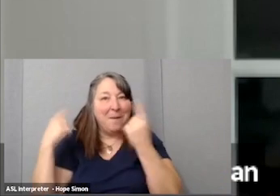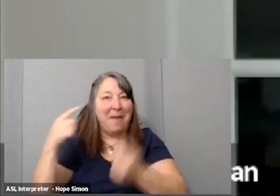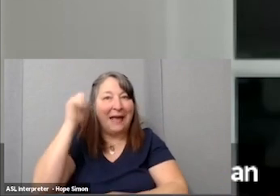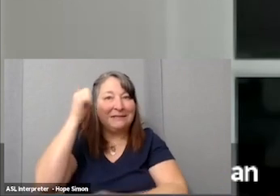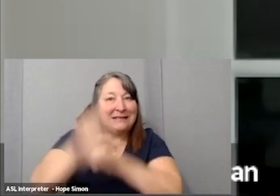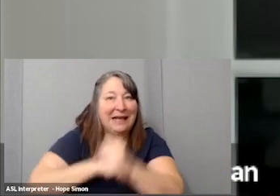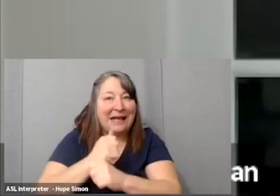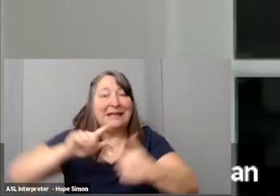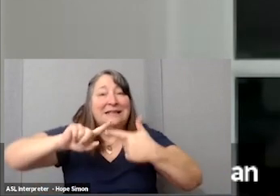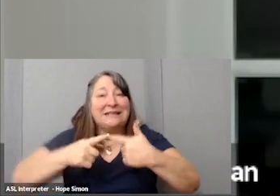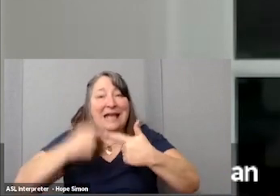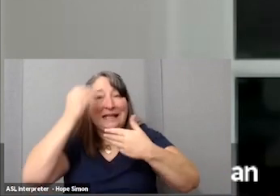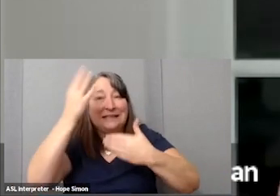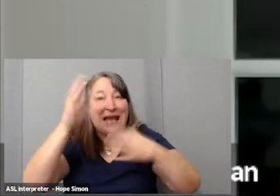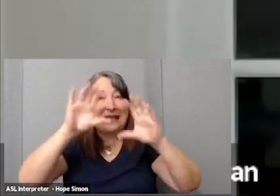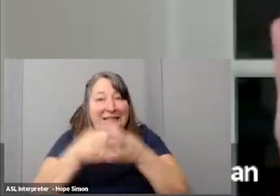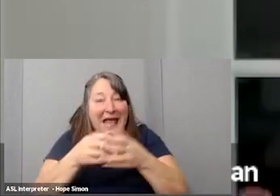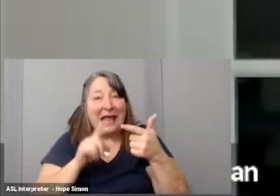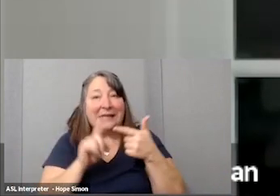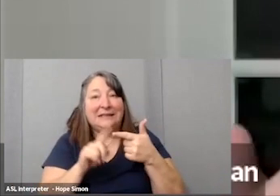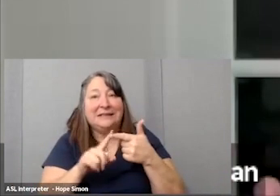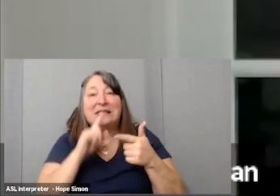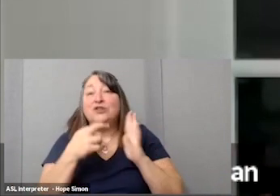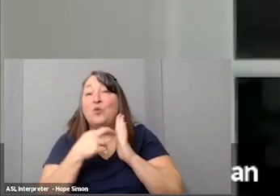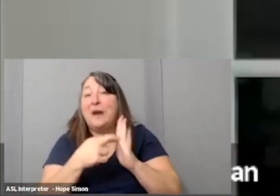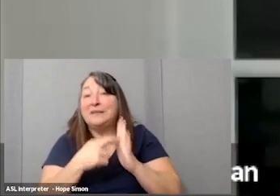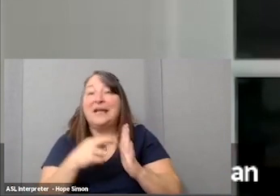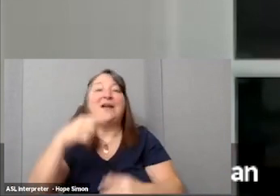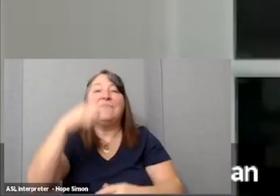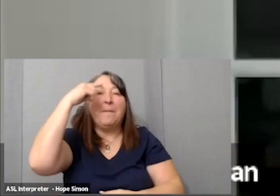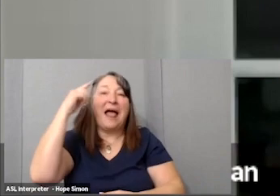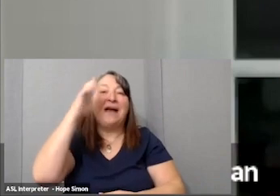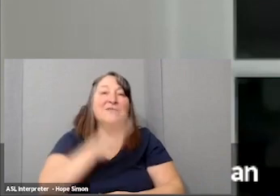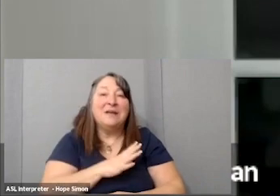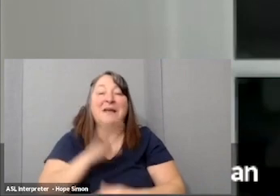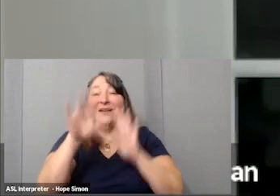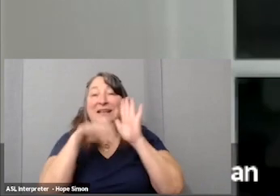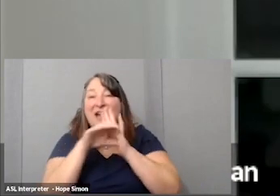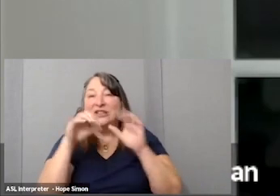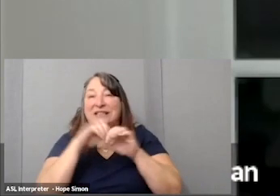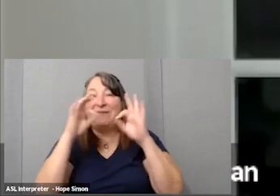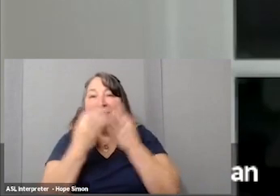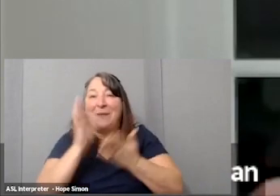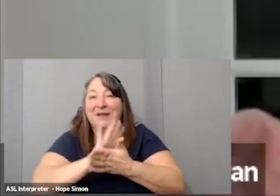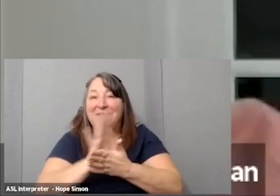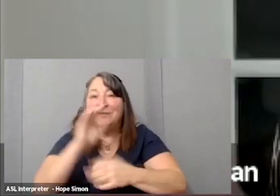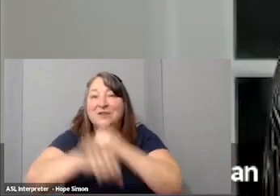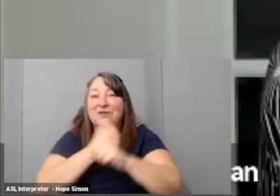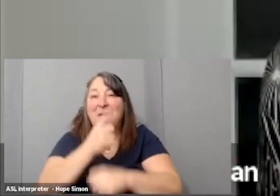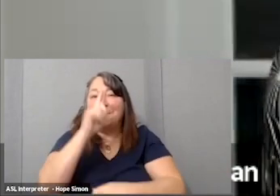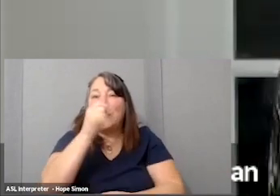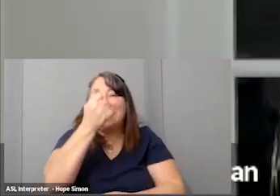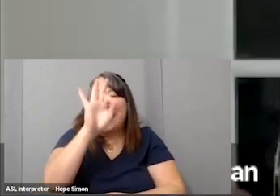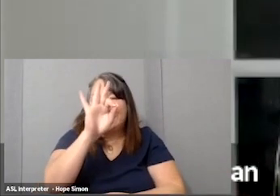The second data set are representations of Black female characters in family films from 2019. And the